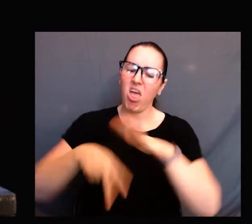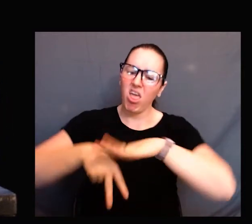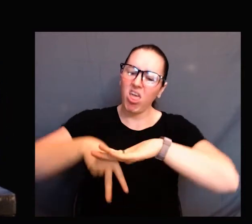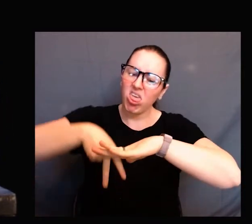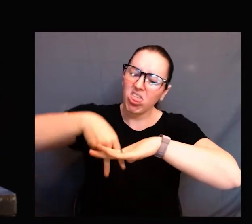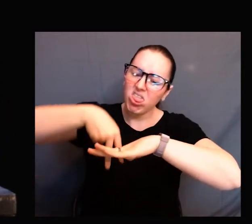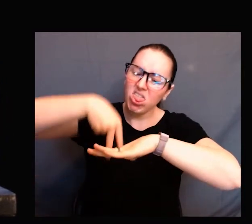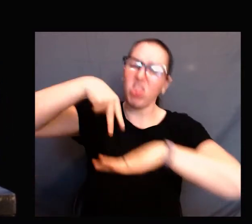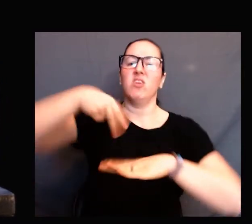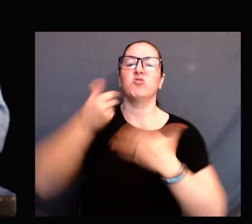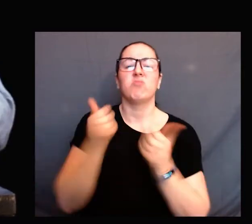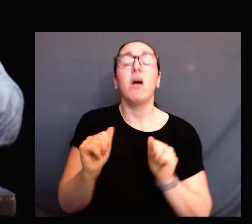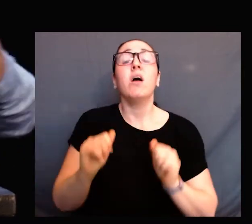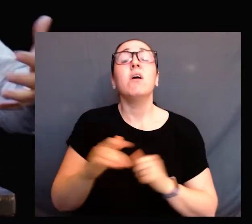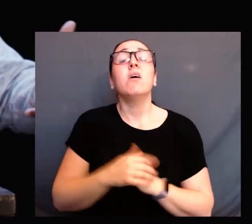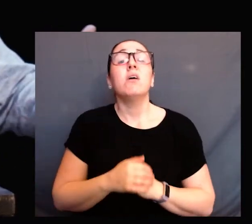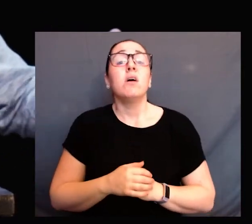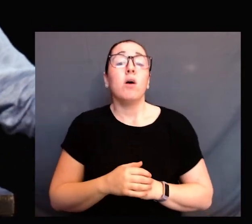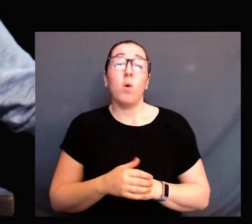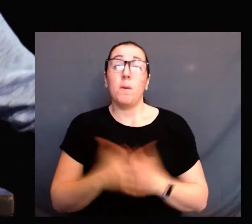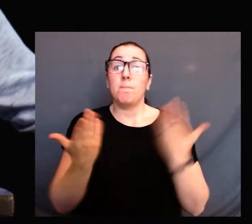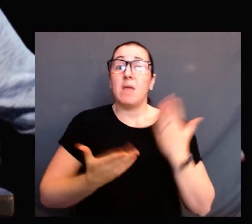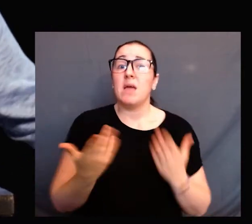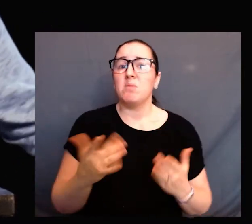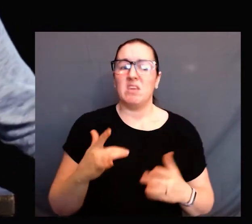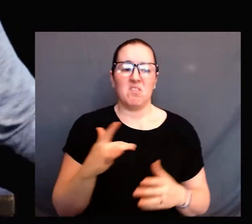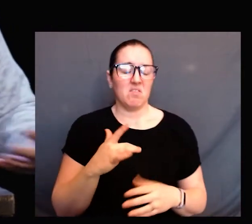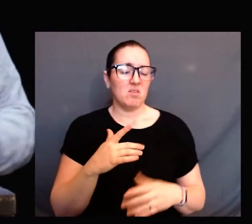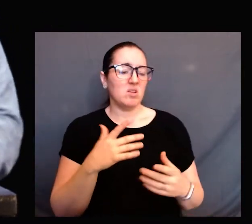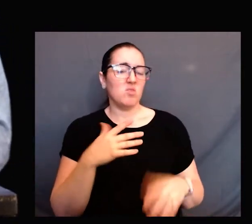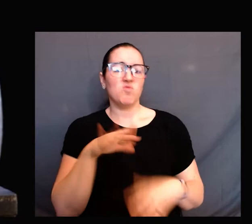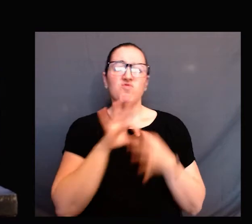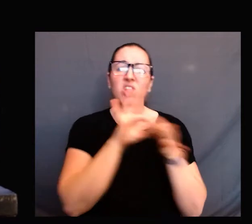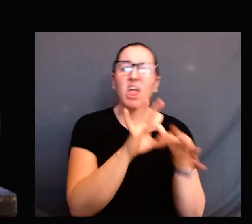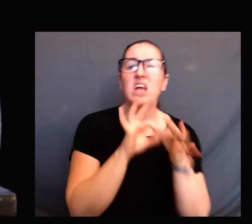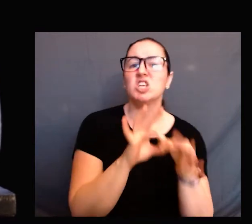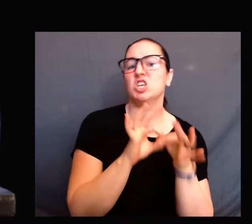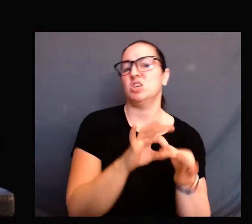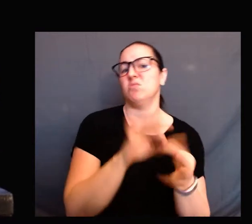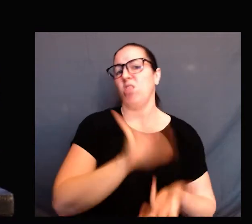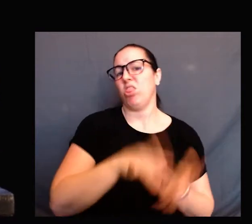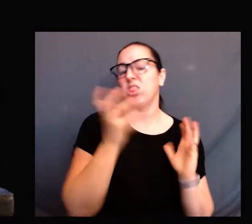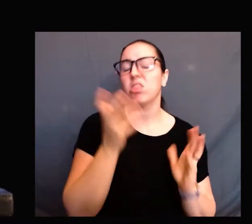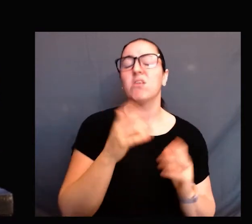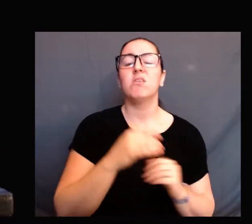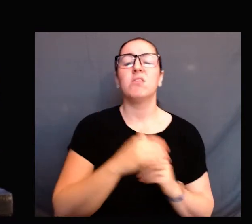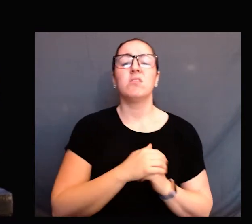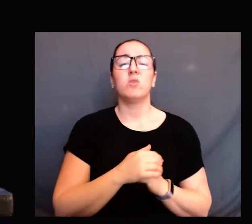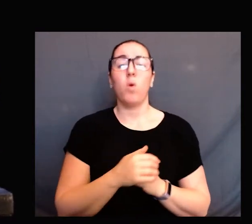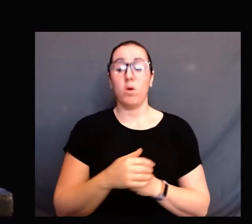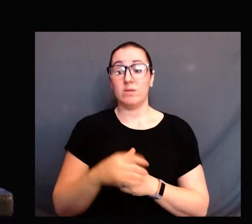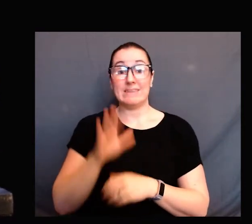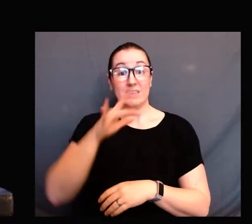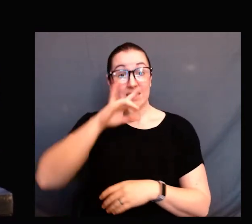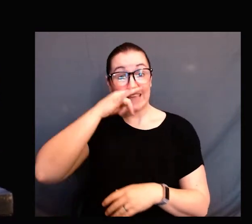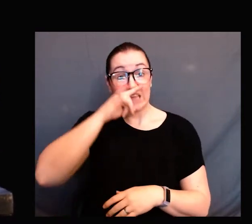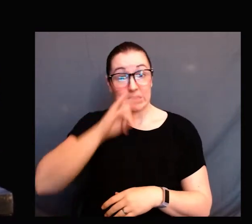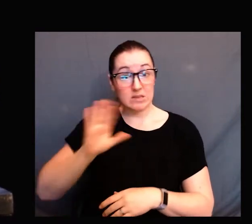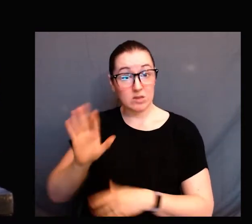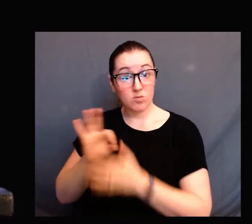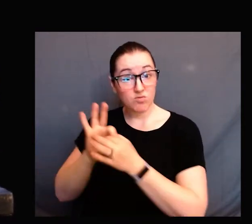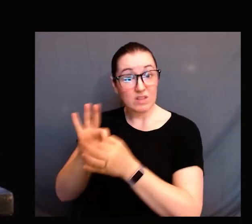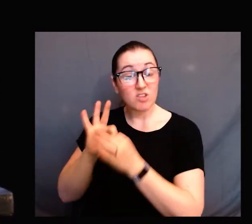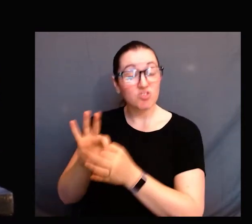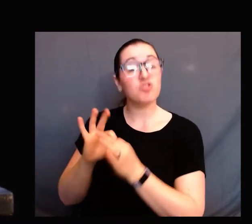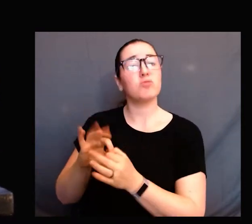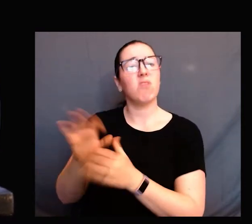out. Some of you have crashed morally and relationally. You've crashed in relation with your